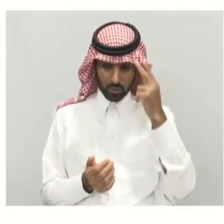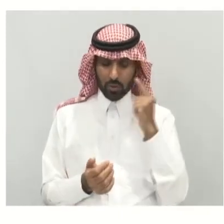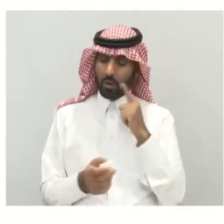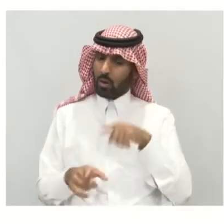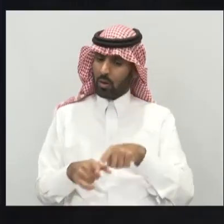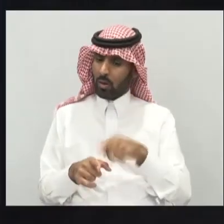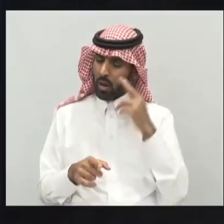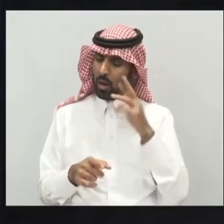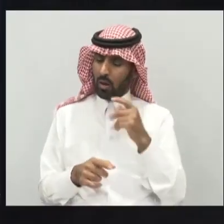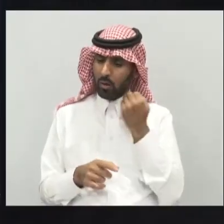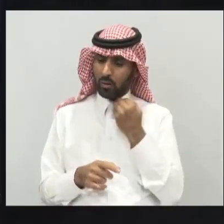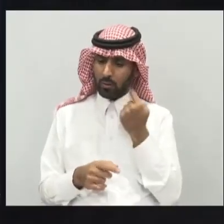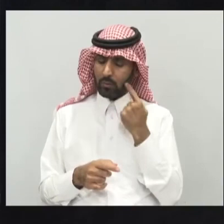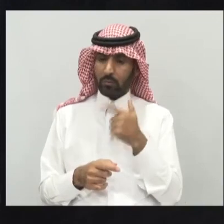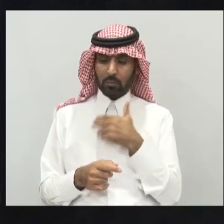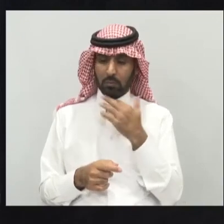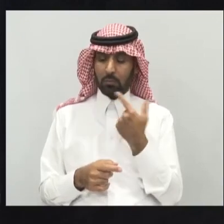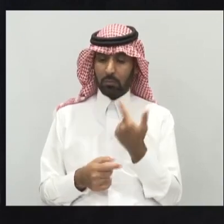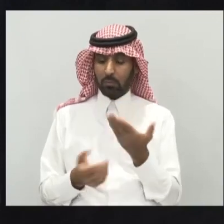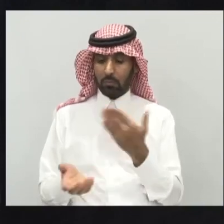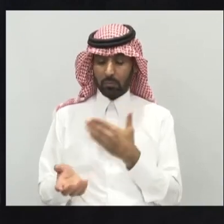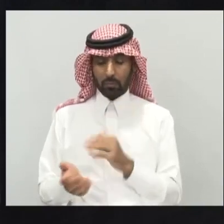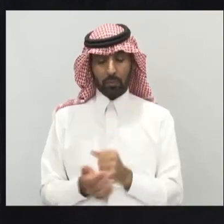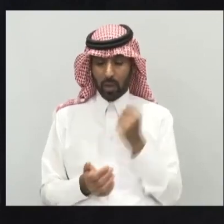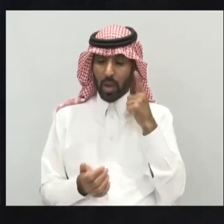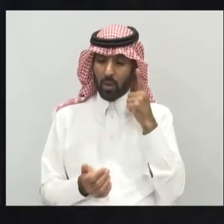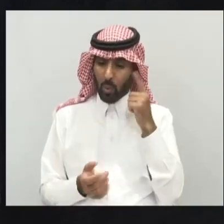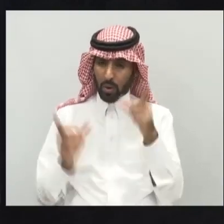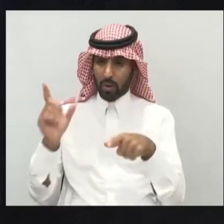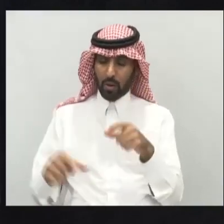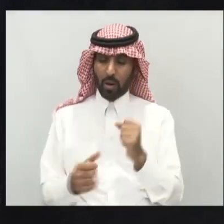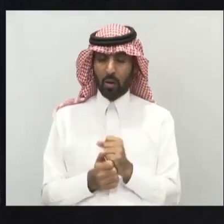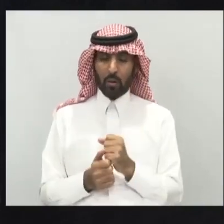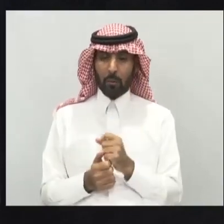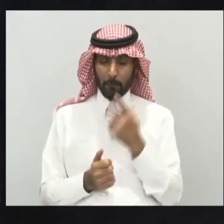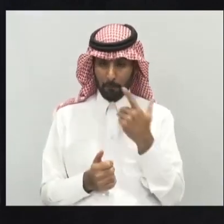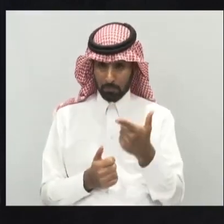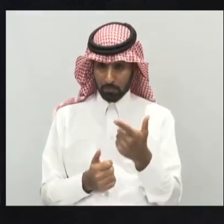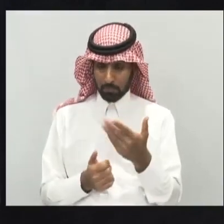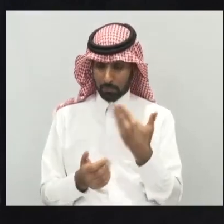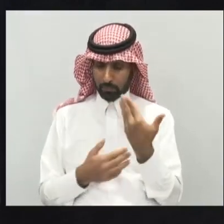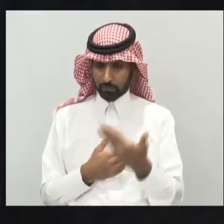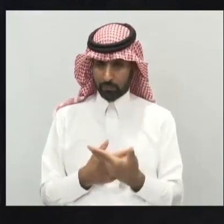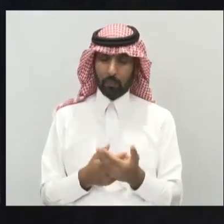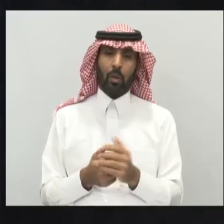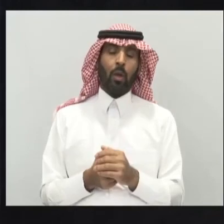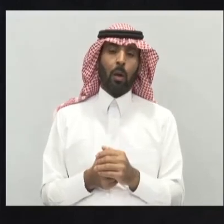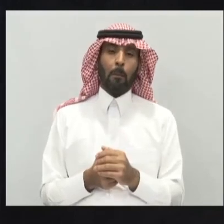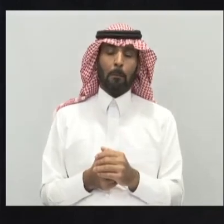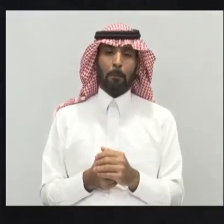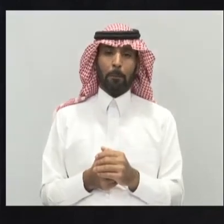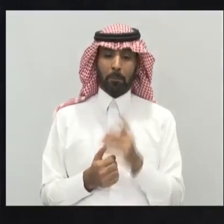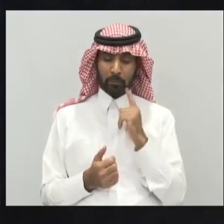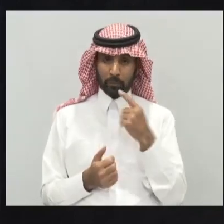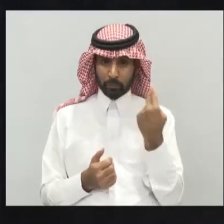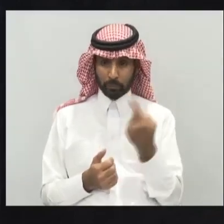Brother, sister, father, relative, friend, did they experience any of these activities? Did they